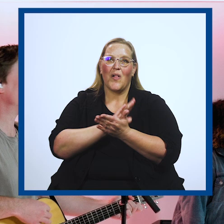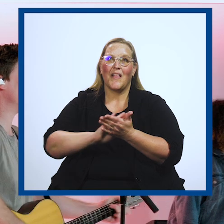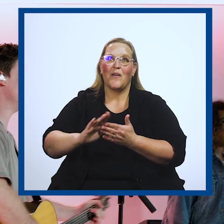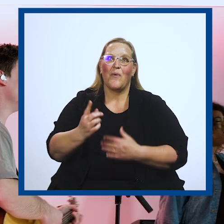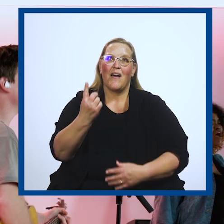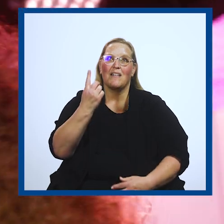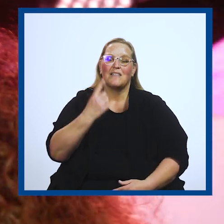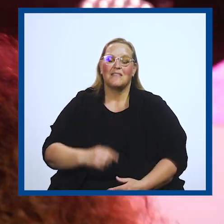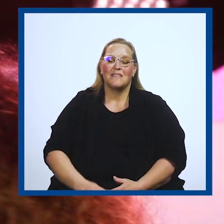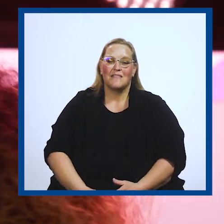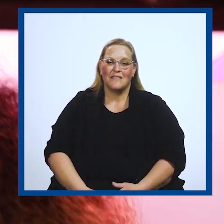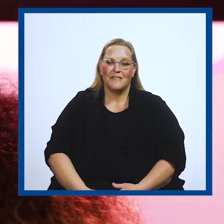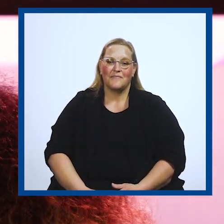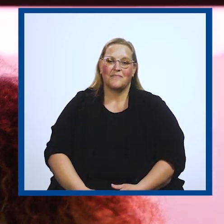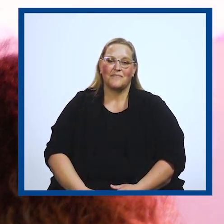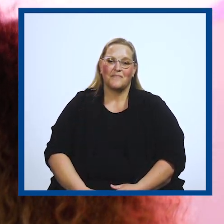Holy One.